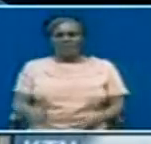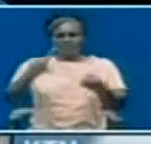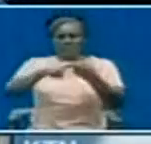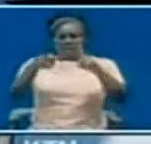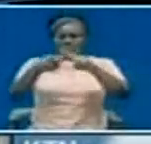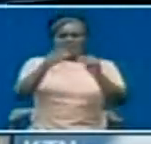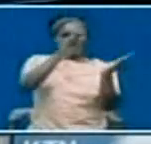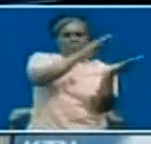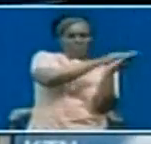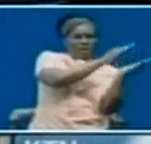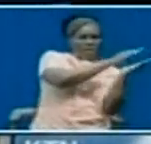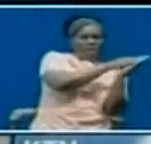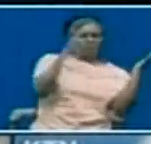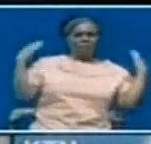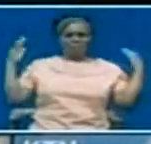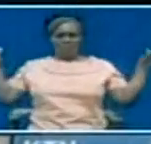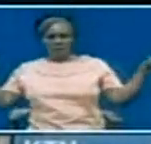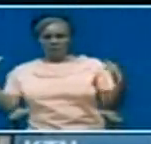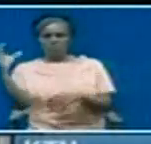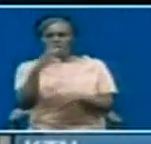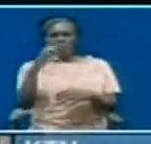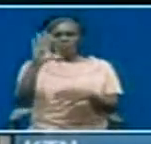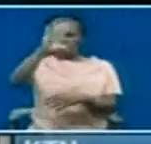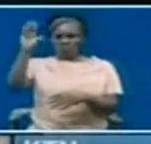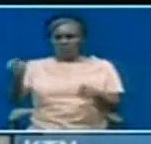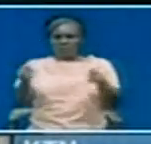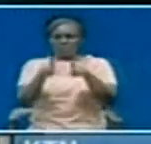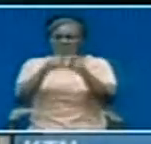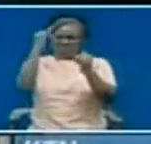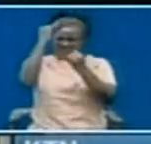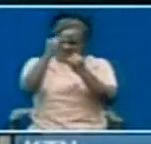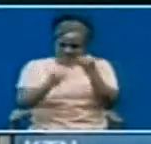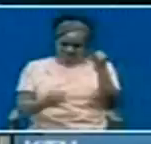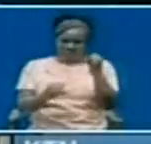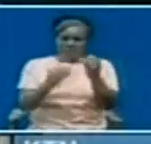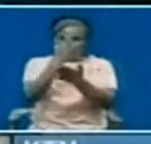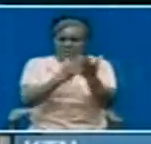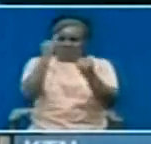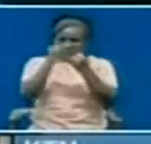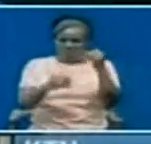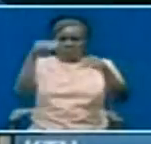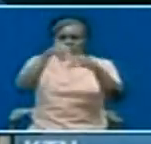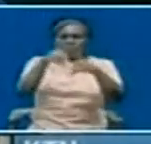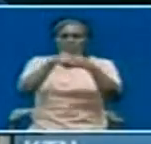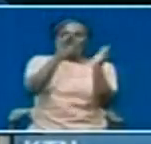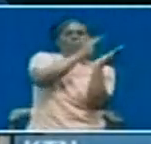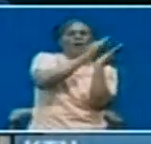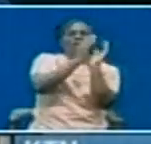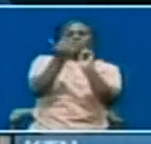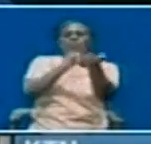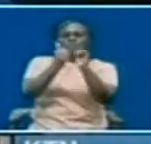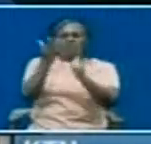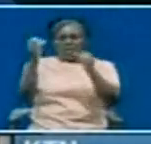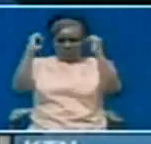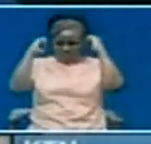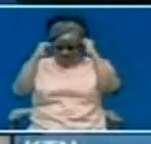Standard Chartered Bank, Barclays, Coop Bank, and Bank of Africa made it to the semi-finals of the ongoing Interbanks Games at the Kenya School of